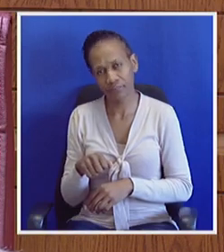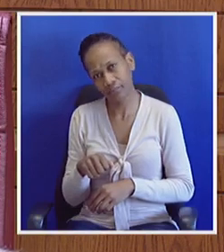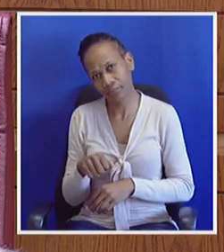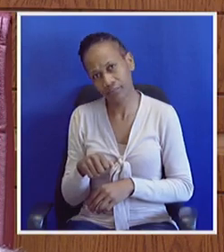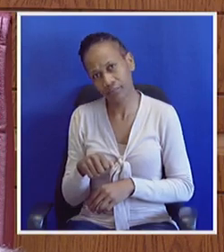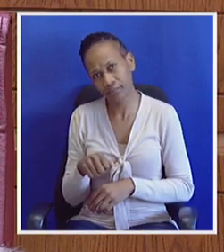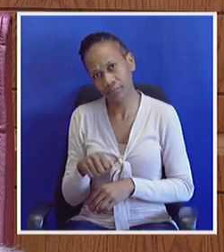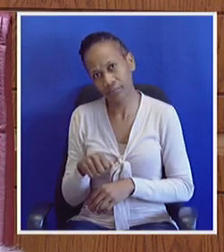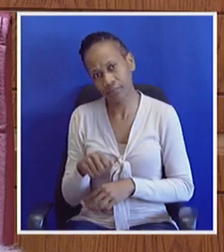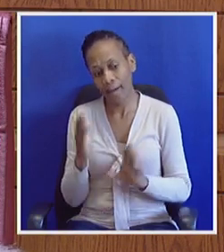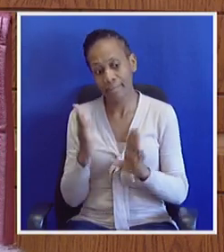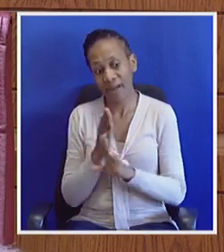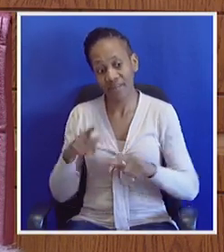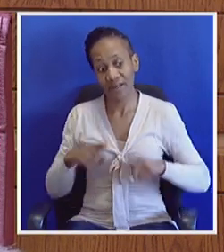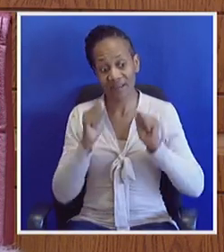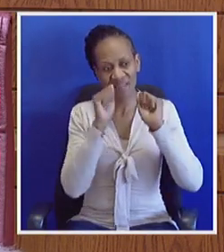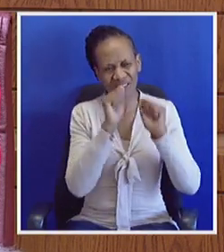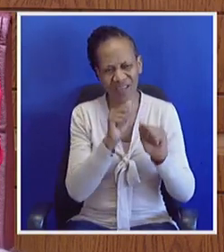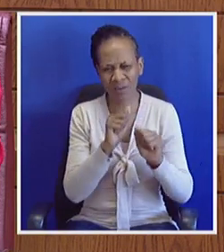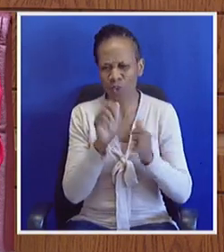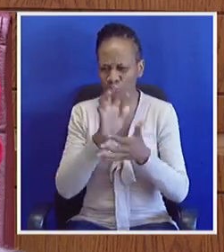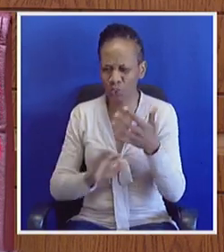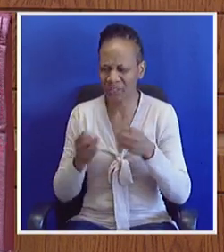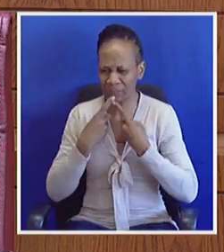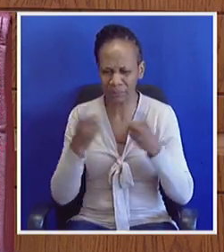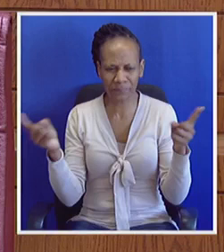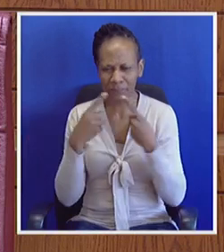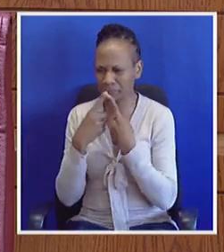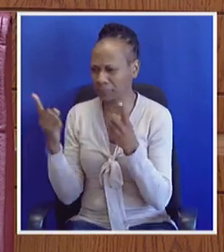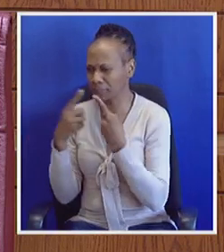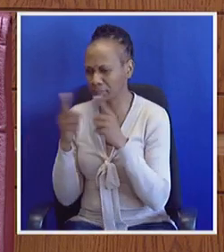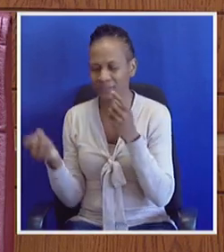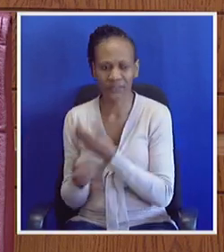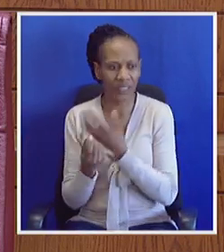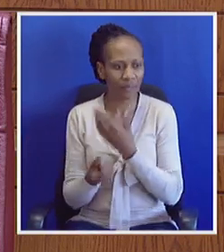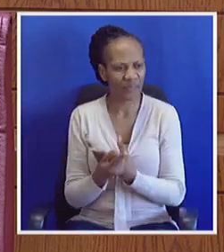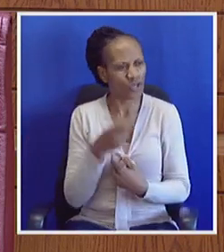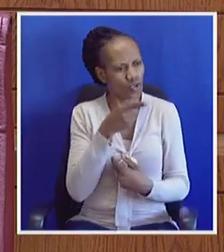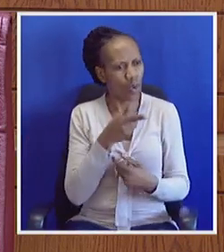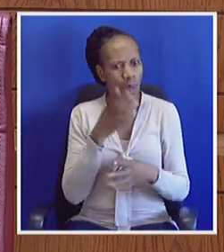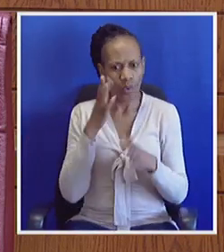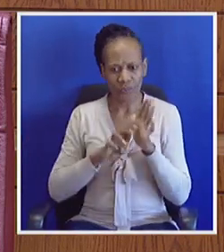about your private life and you being a public person.